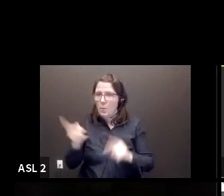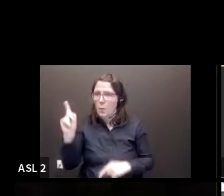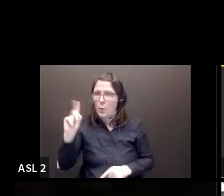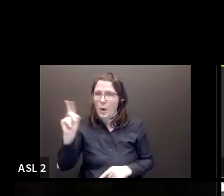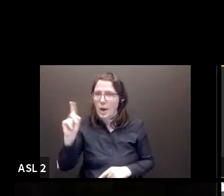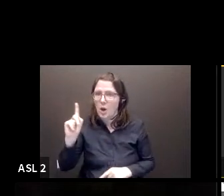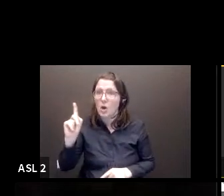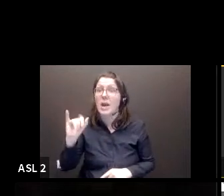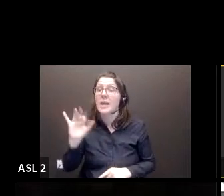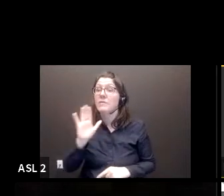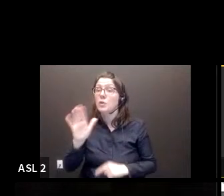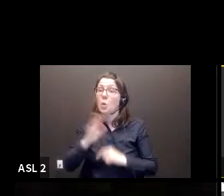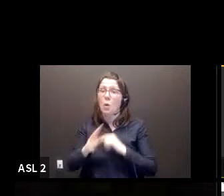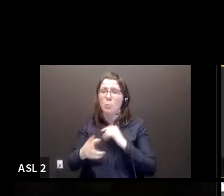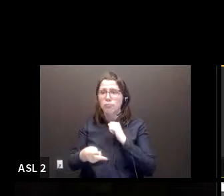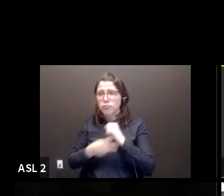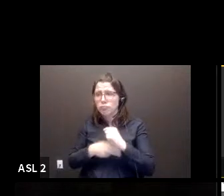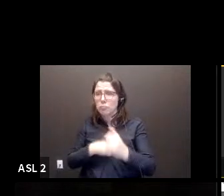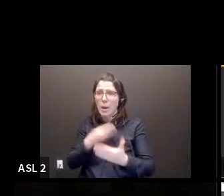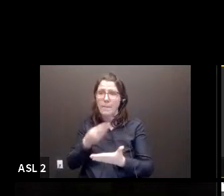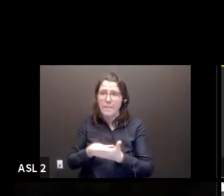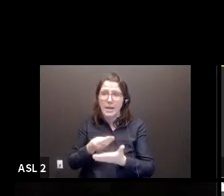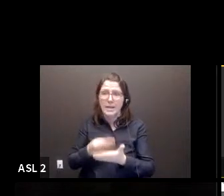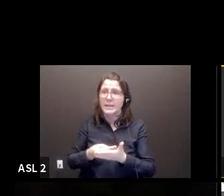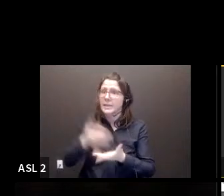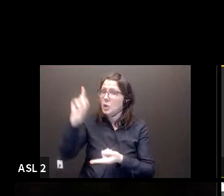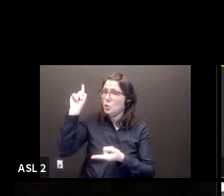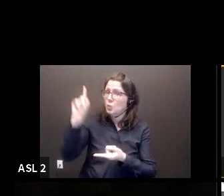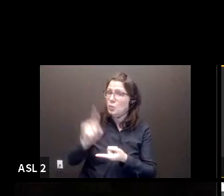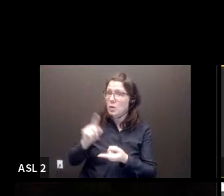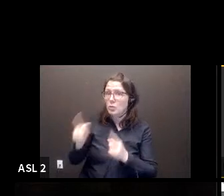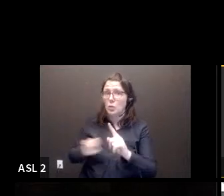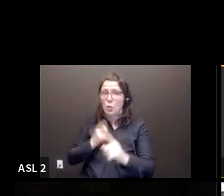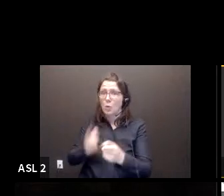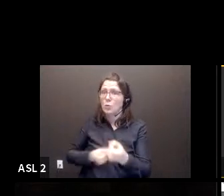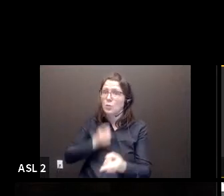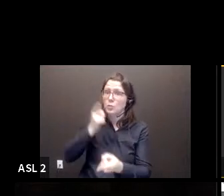and reduction targets are not met in 2022.